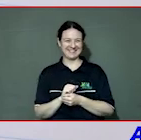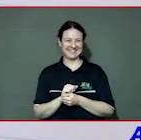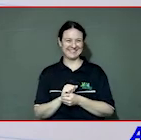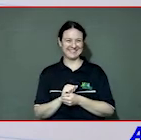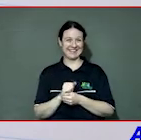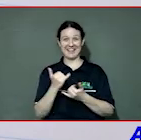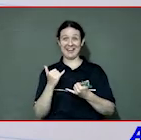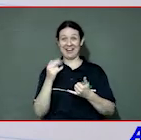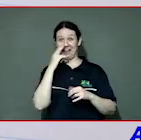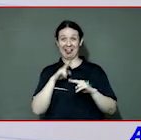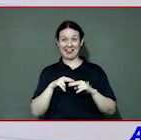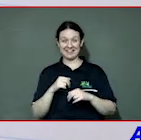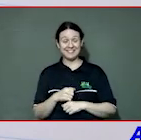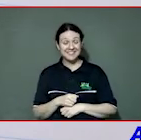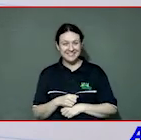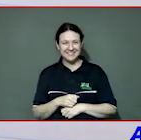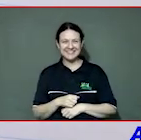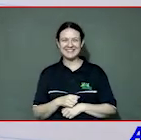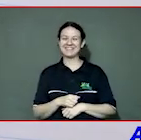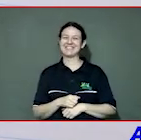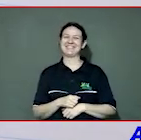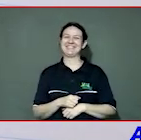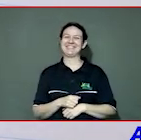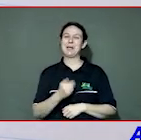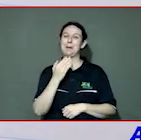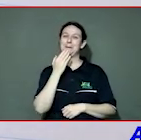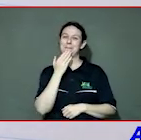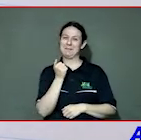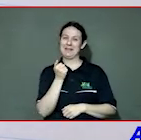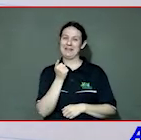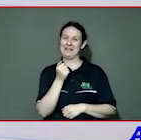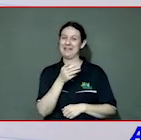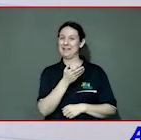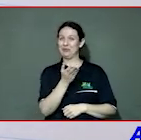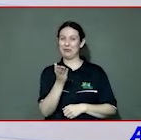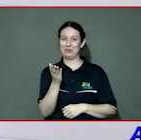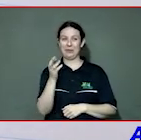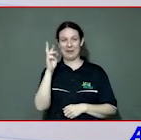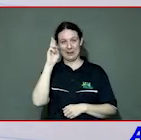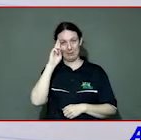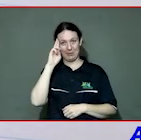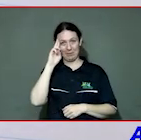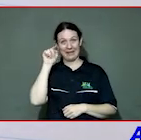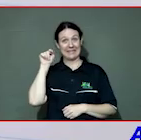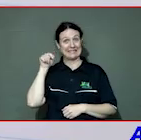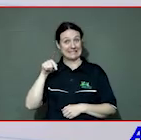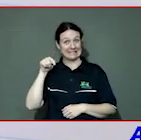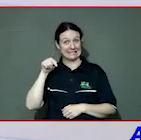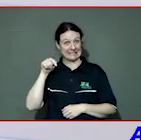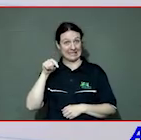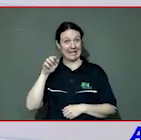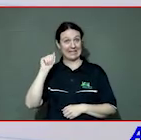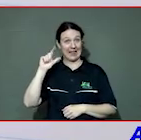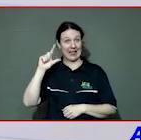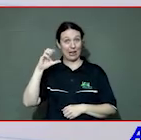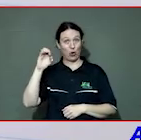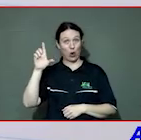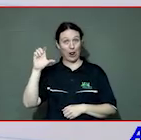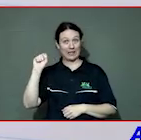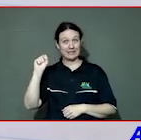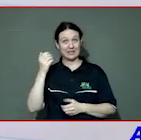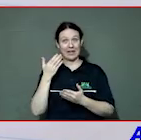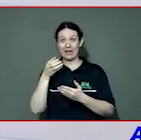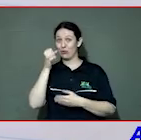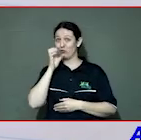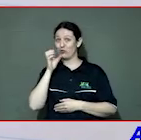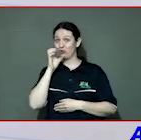Something is happening. Okay. Please, boys and girls, you can't drink all the alcohols.